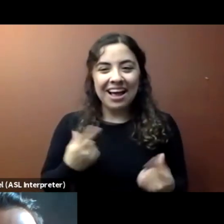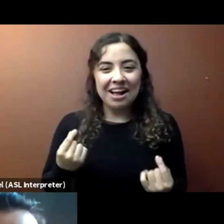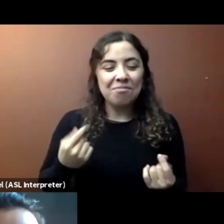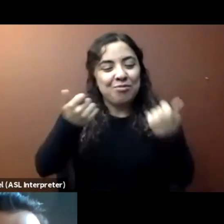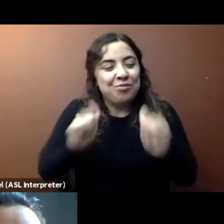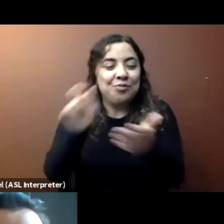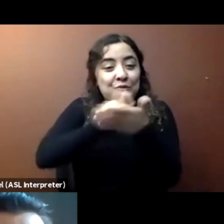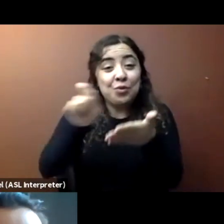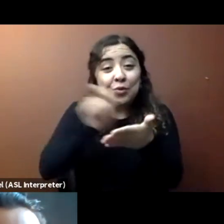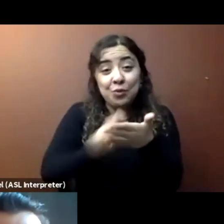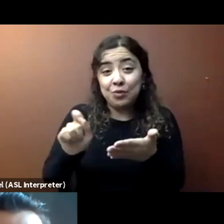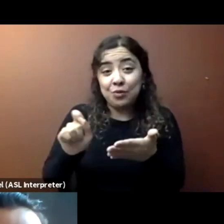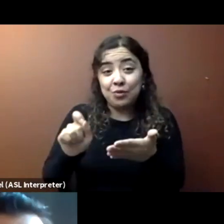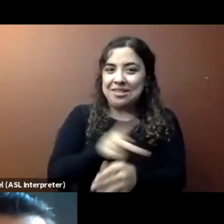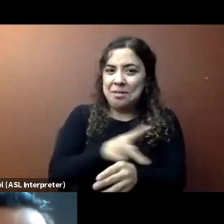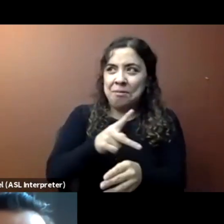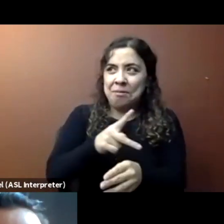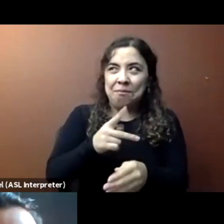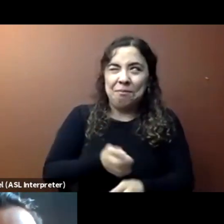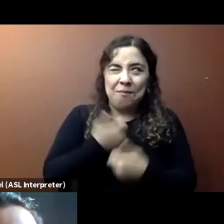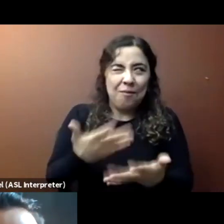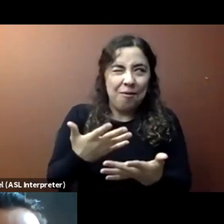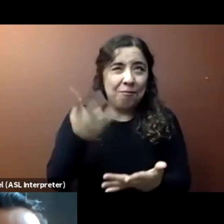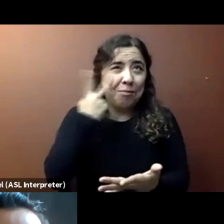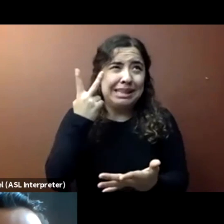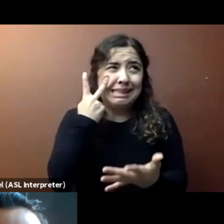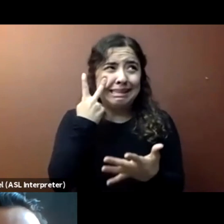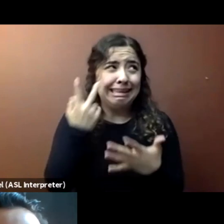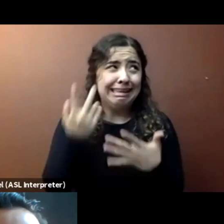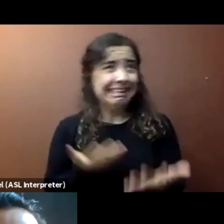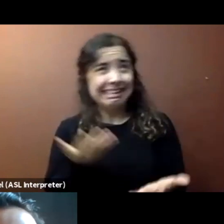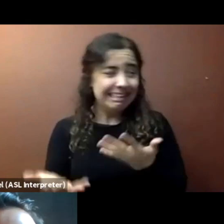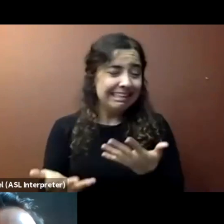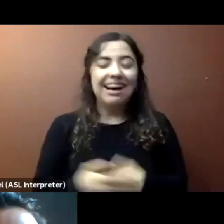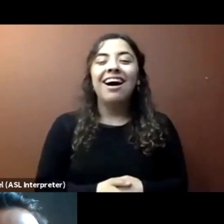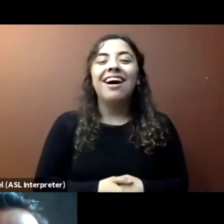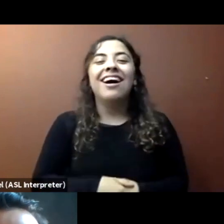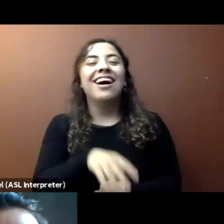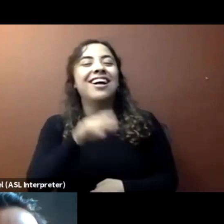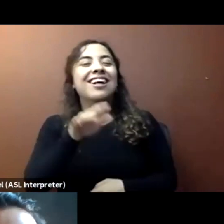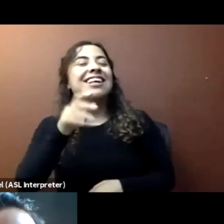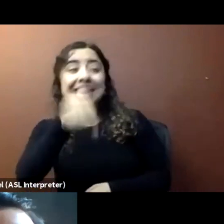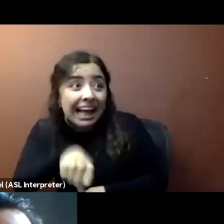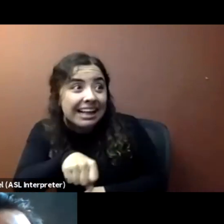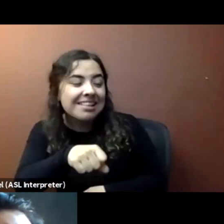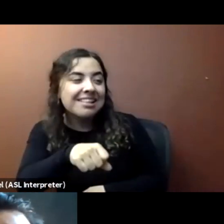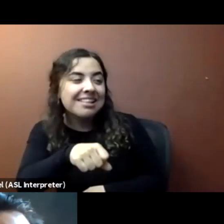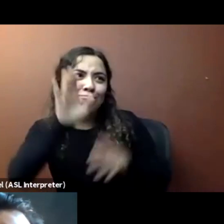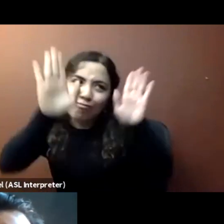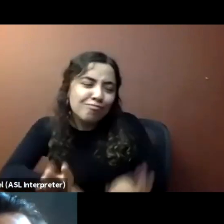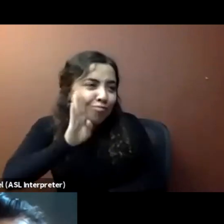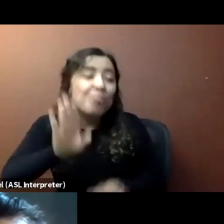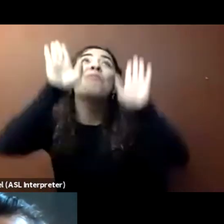the poem. Yes. We'll see how that goes. Me too. Yeah. So it'll be great. Awesome. Looking forward to seeing